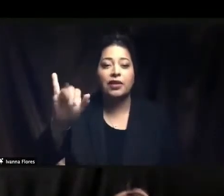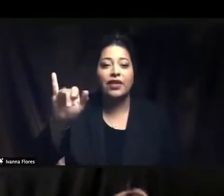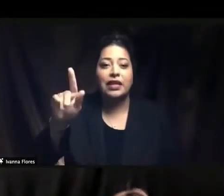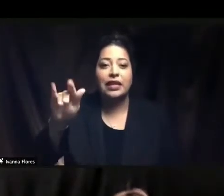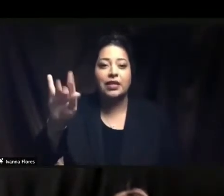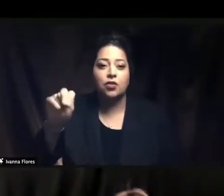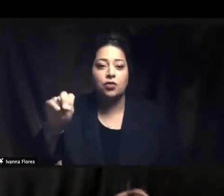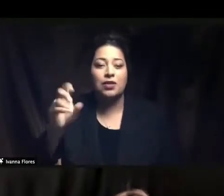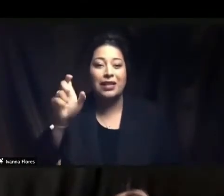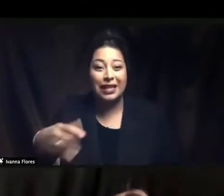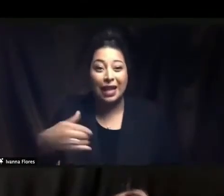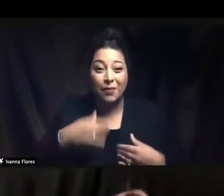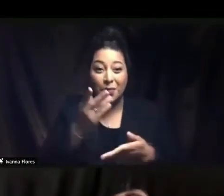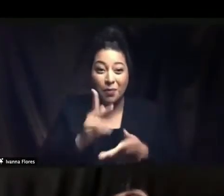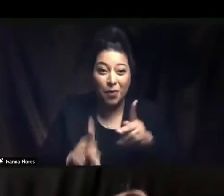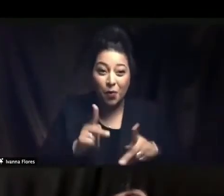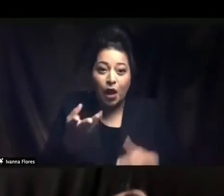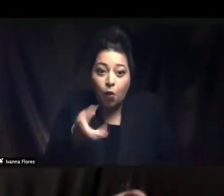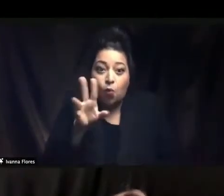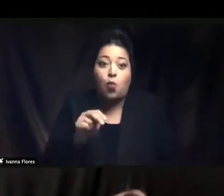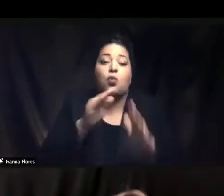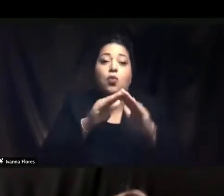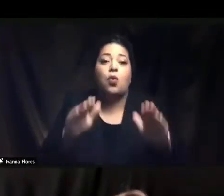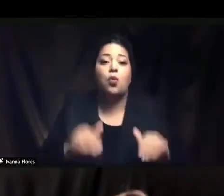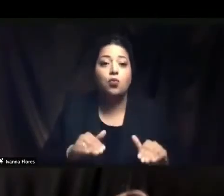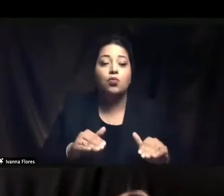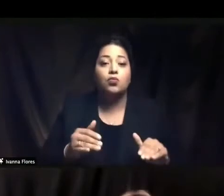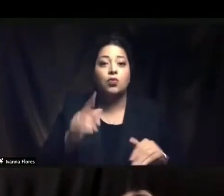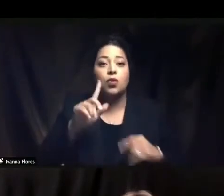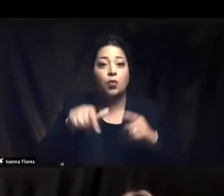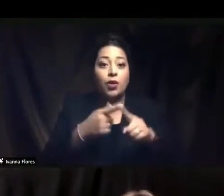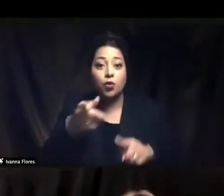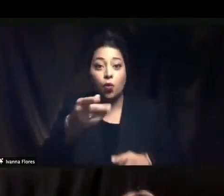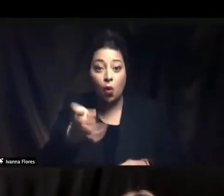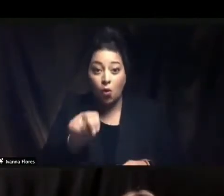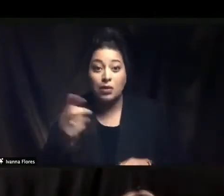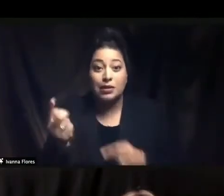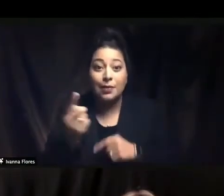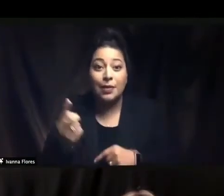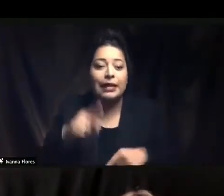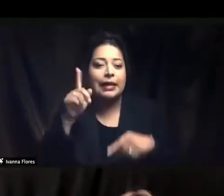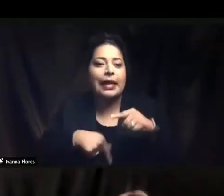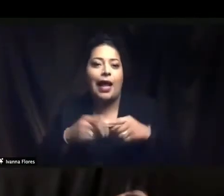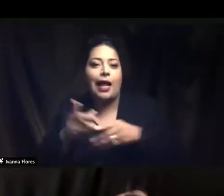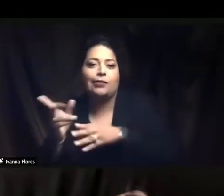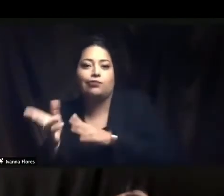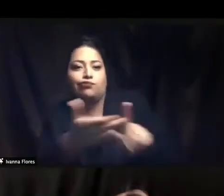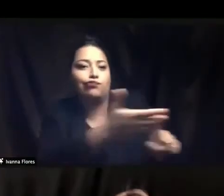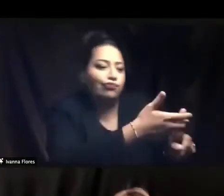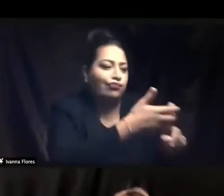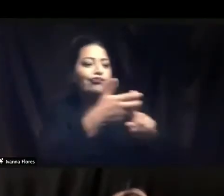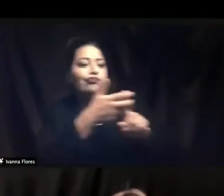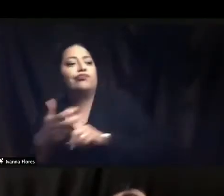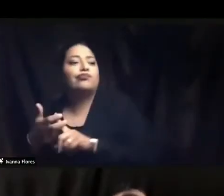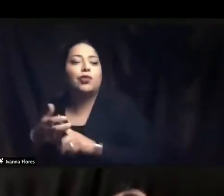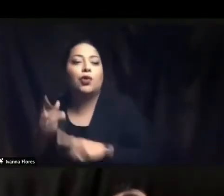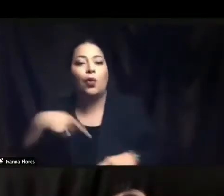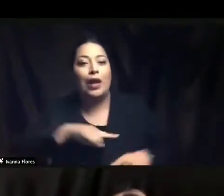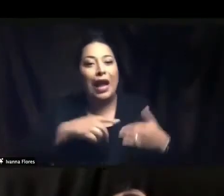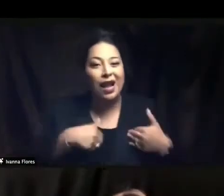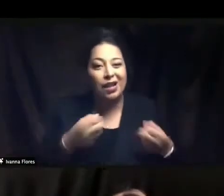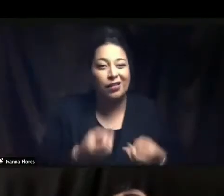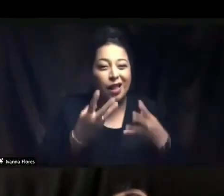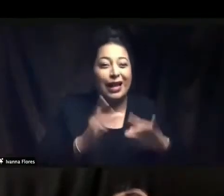you have people in those homes, developers can't get them. And the reason that they were able to come in during the Promise Zone was because we had a lot of vacant